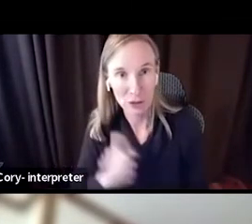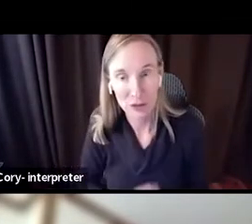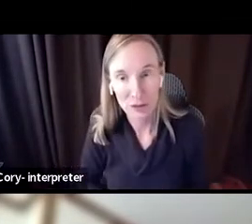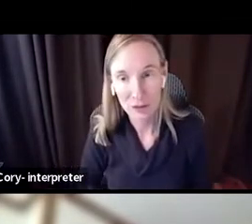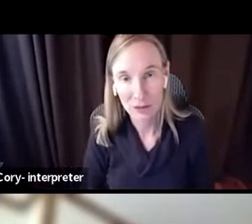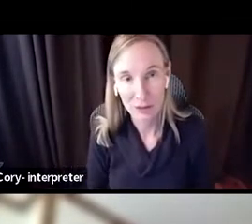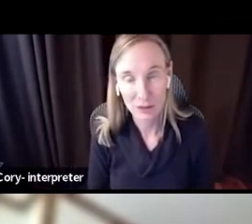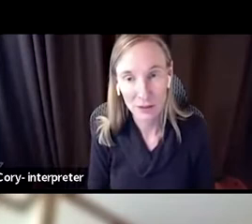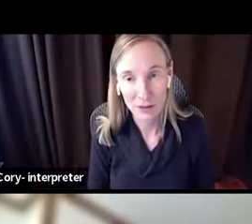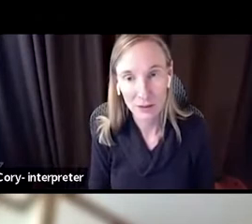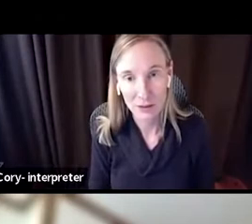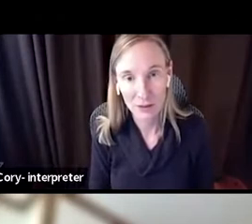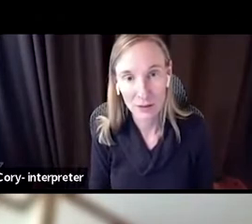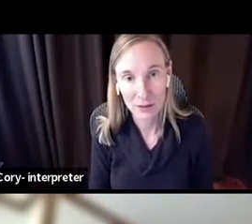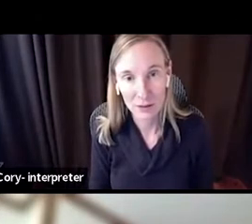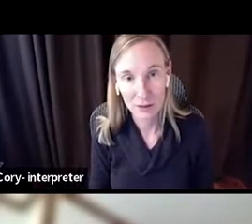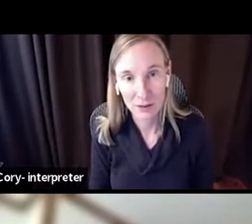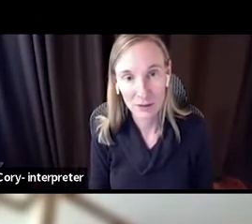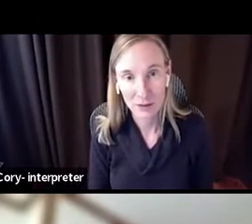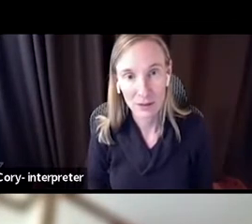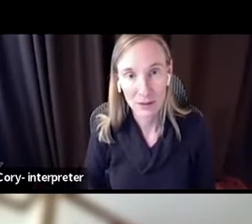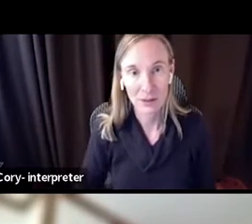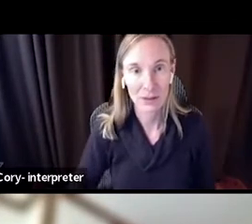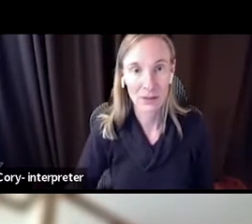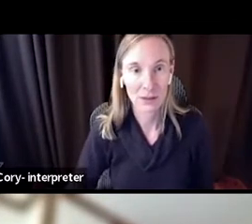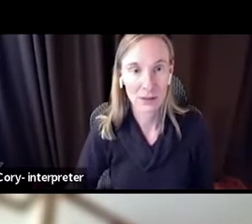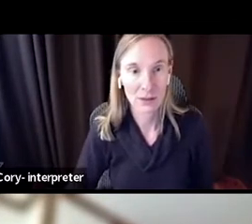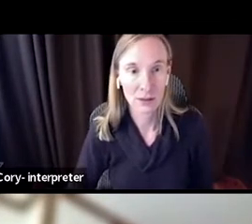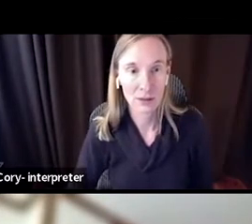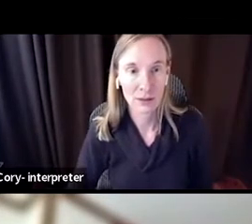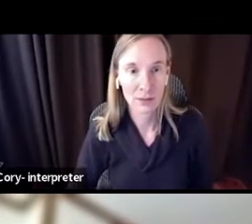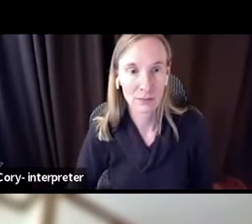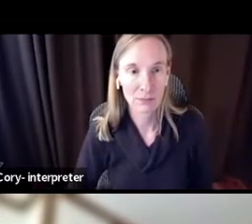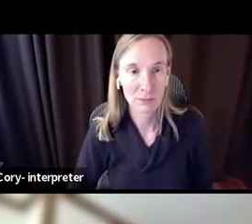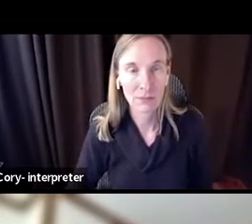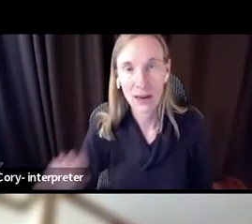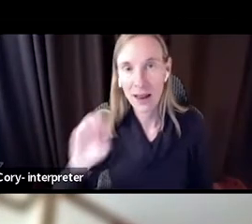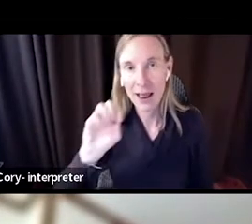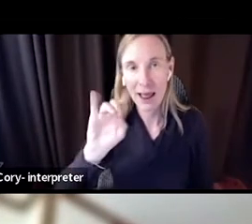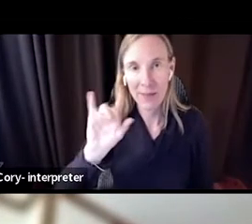Great question. Yeah, I can take that one, Addie. So